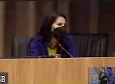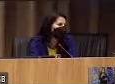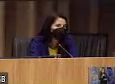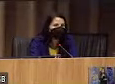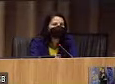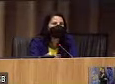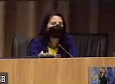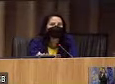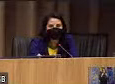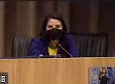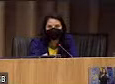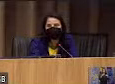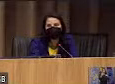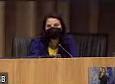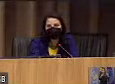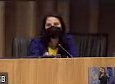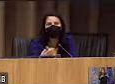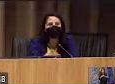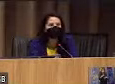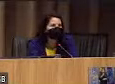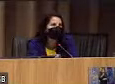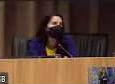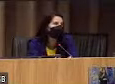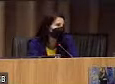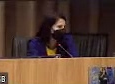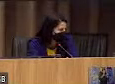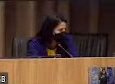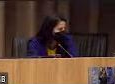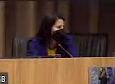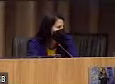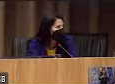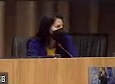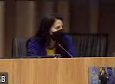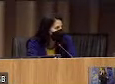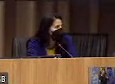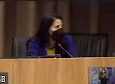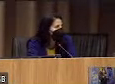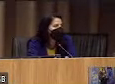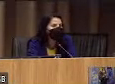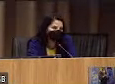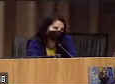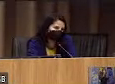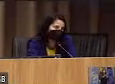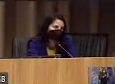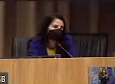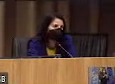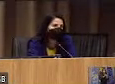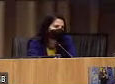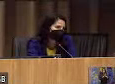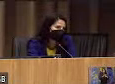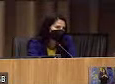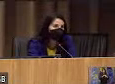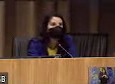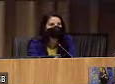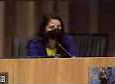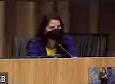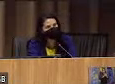another complication, another illness, or they are identify those patients that have